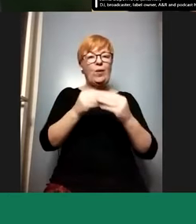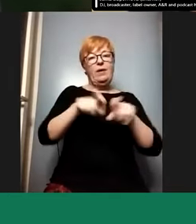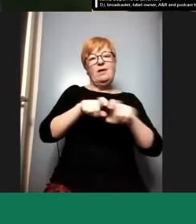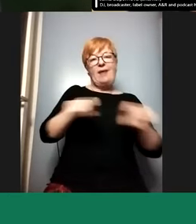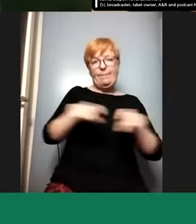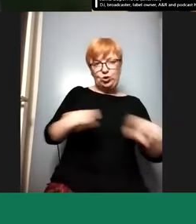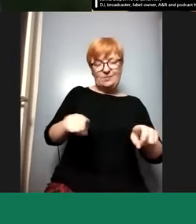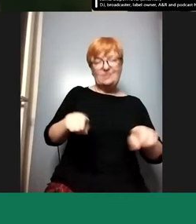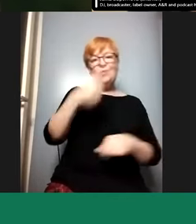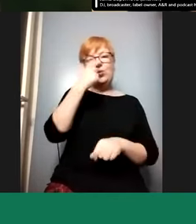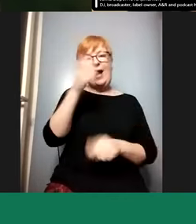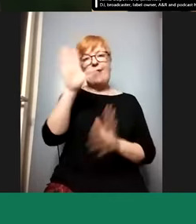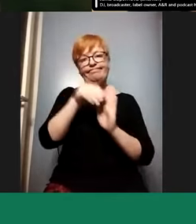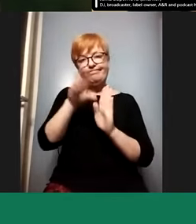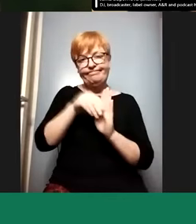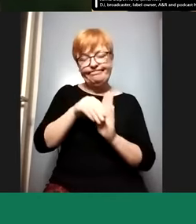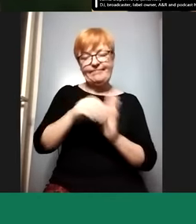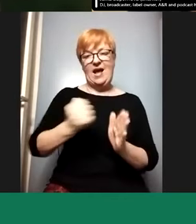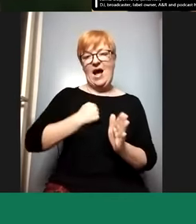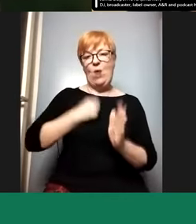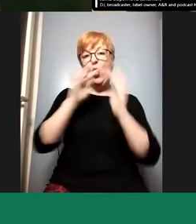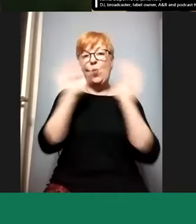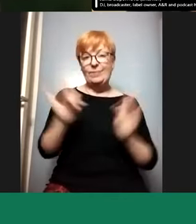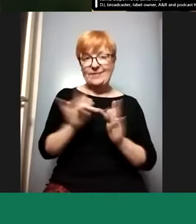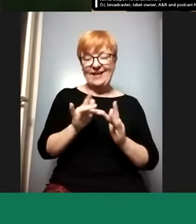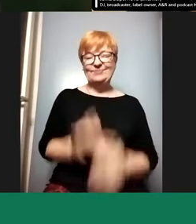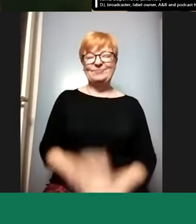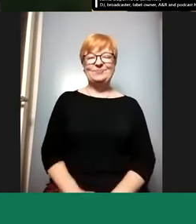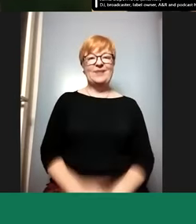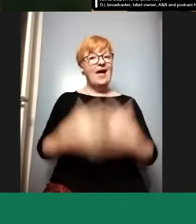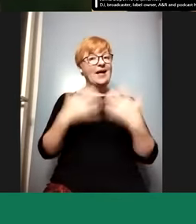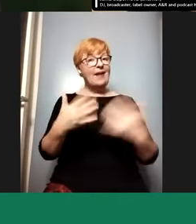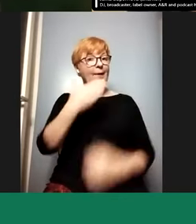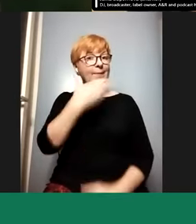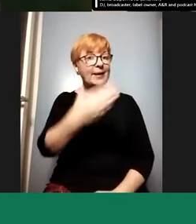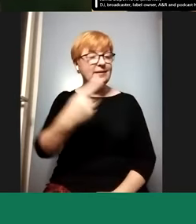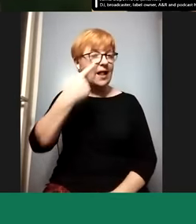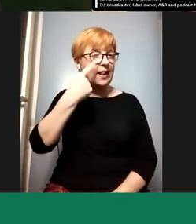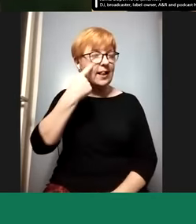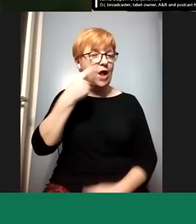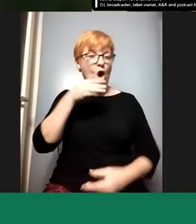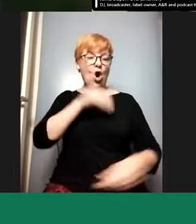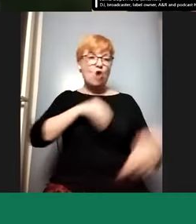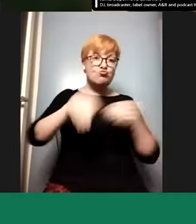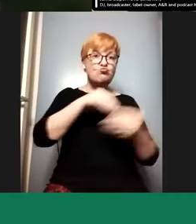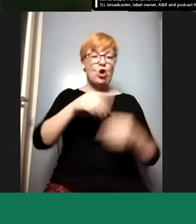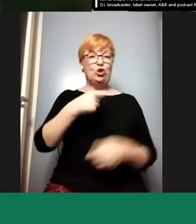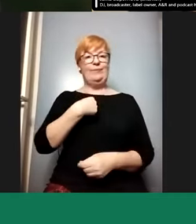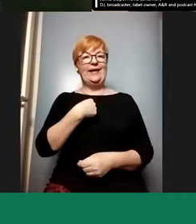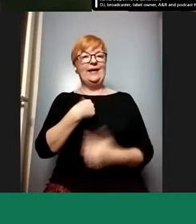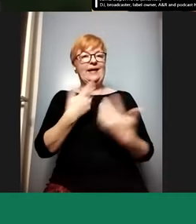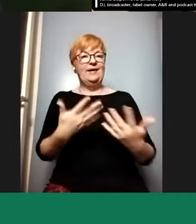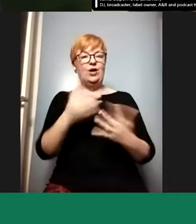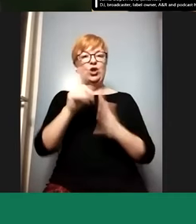from the UP Project's website. We would all like to now encourage you to go check out Rushmi. Again, Jack will post